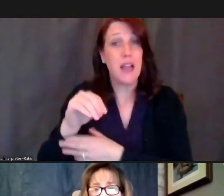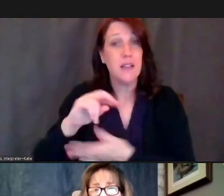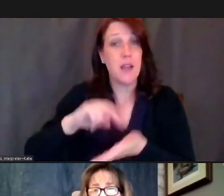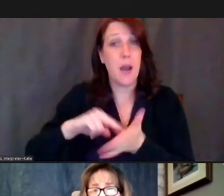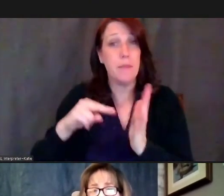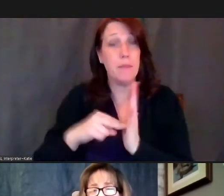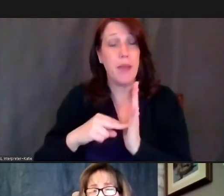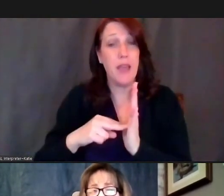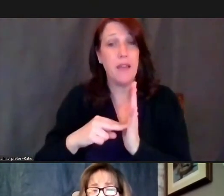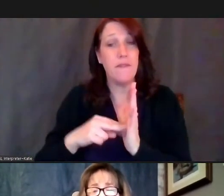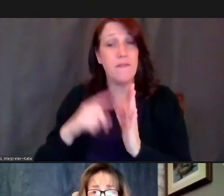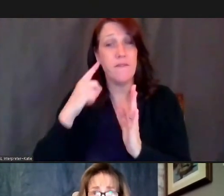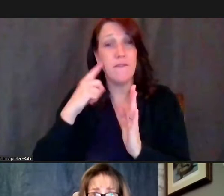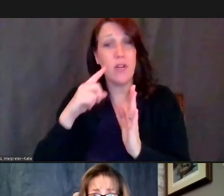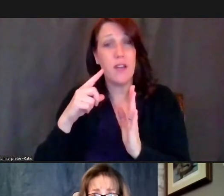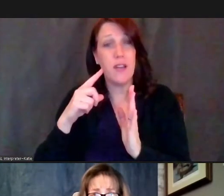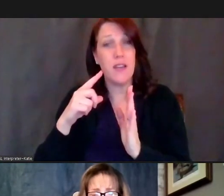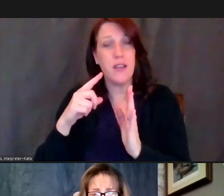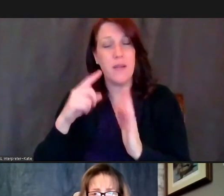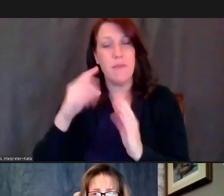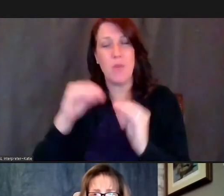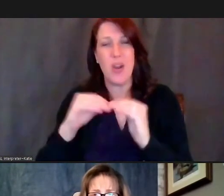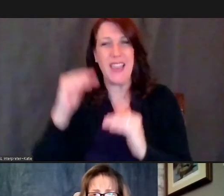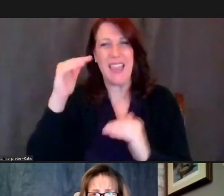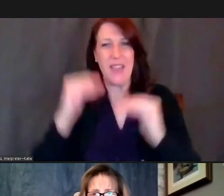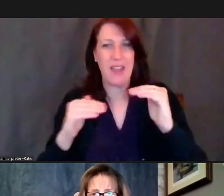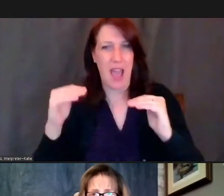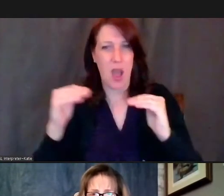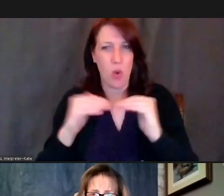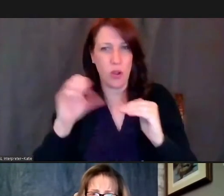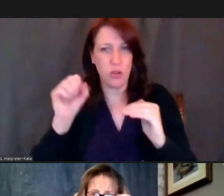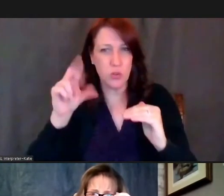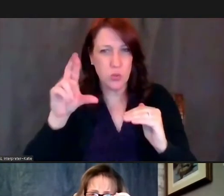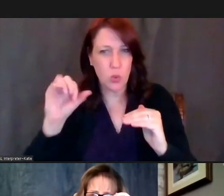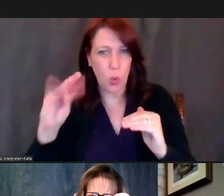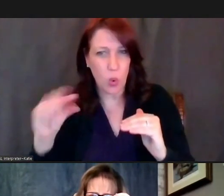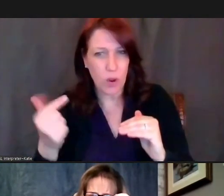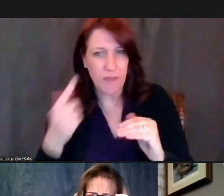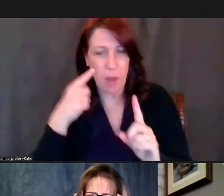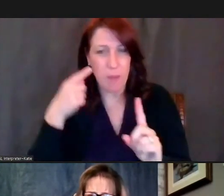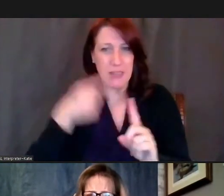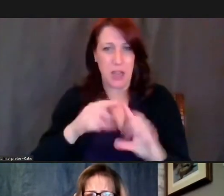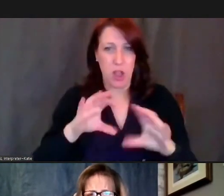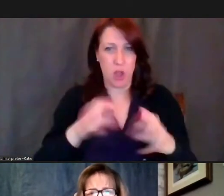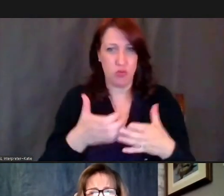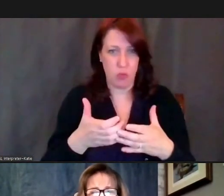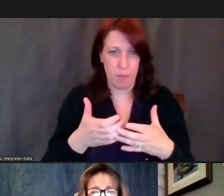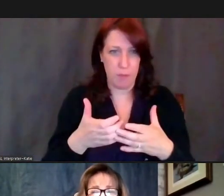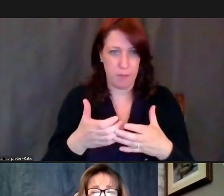really even out the scoring for a particular group over the